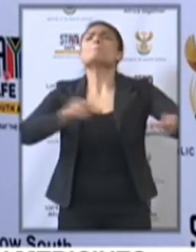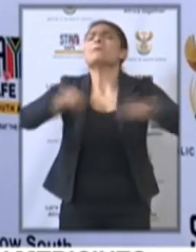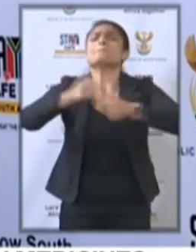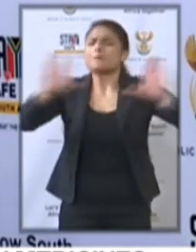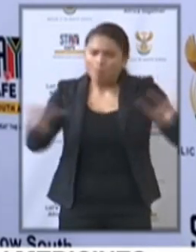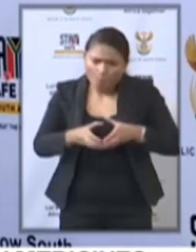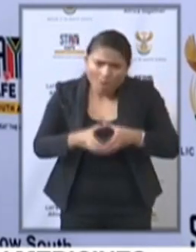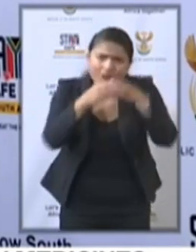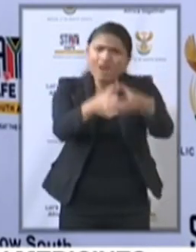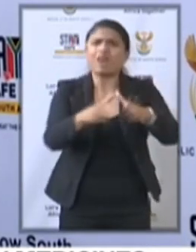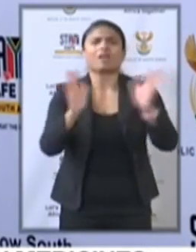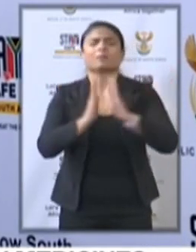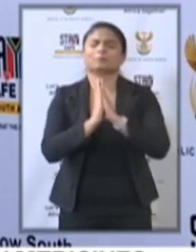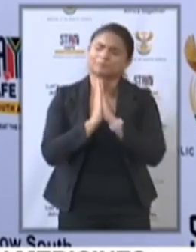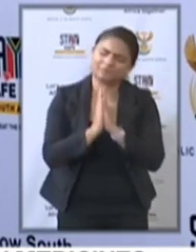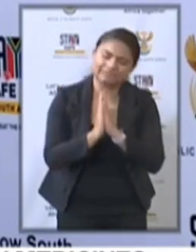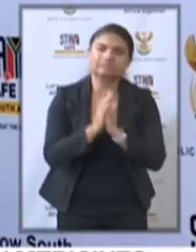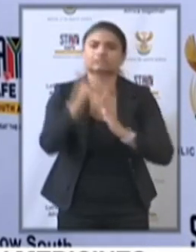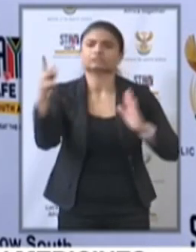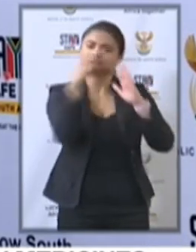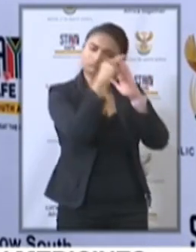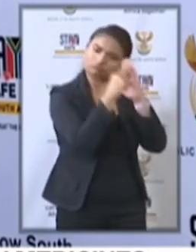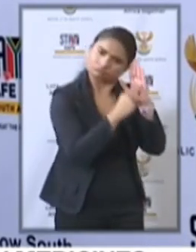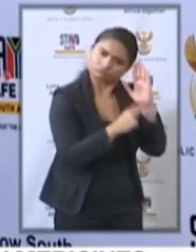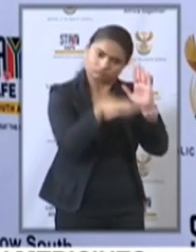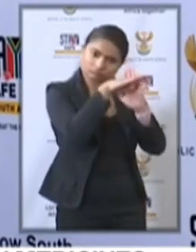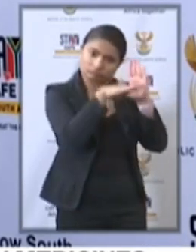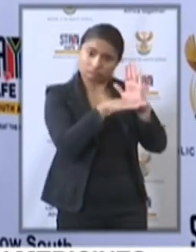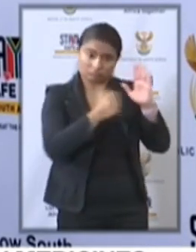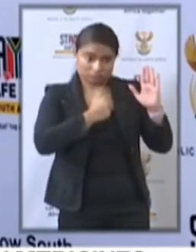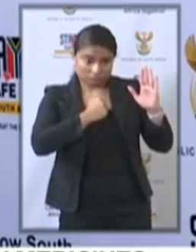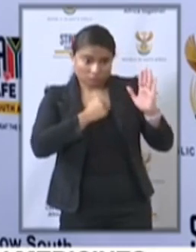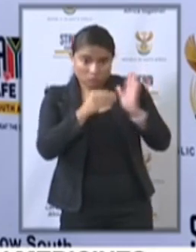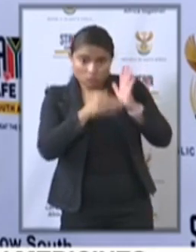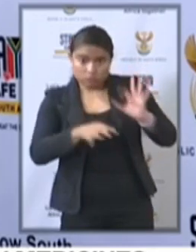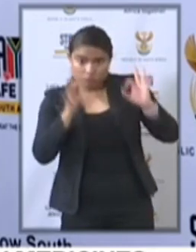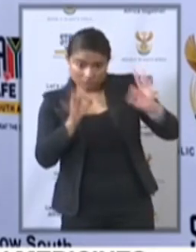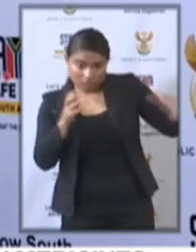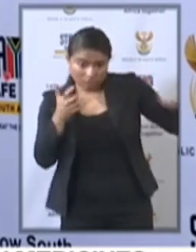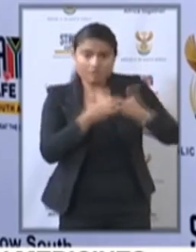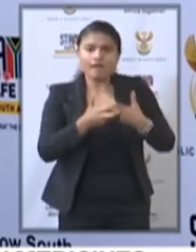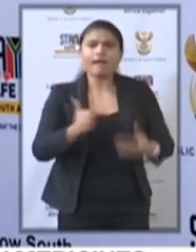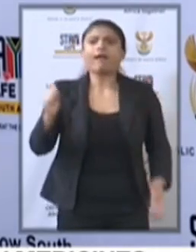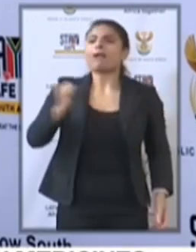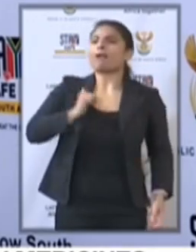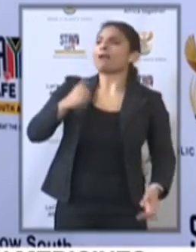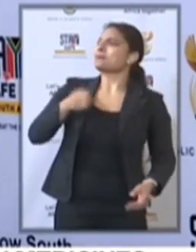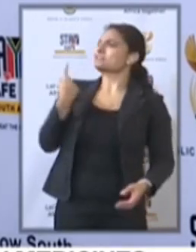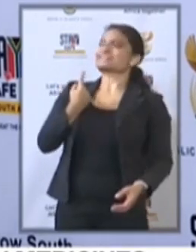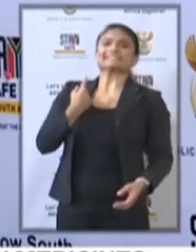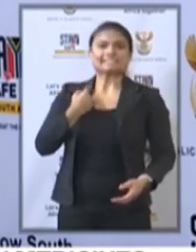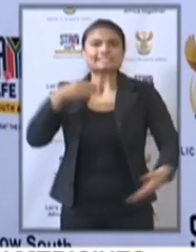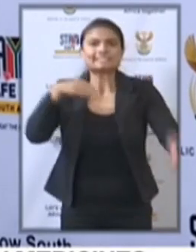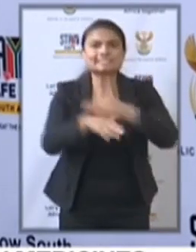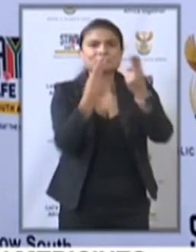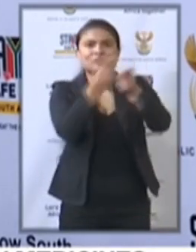we urge them not to attempt to go back to campuses,